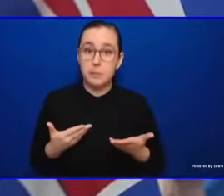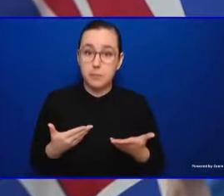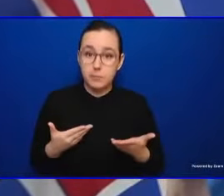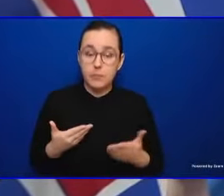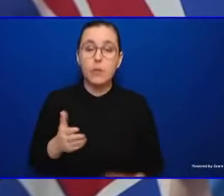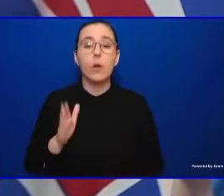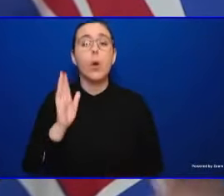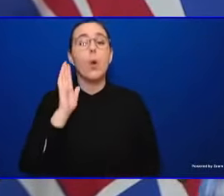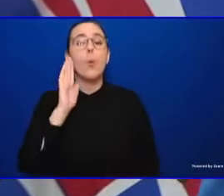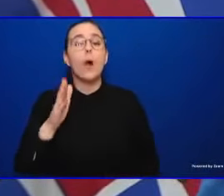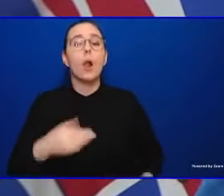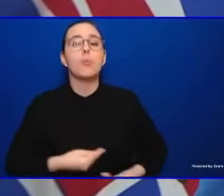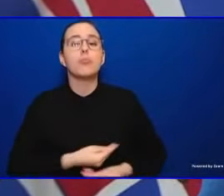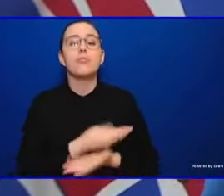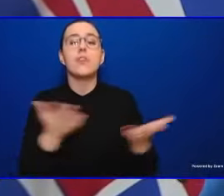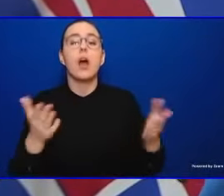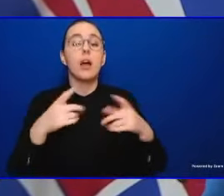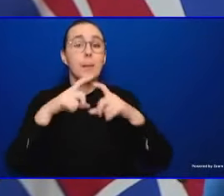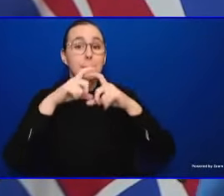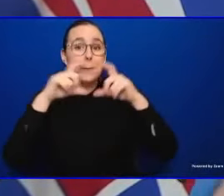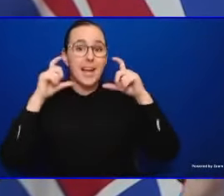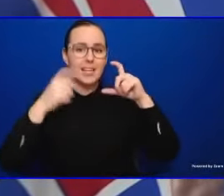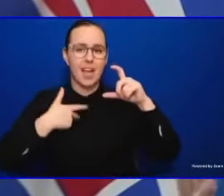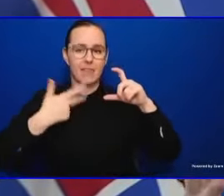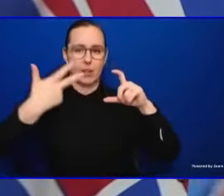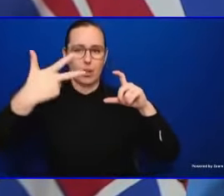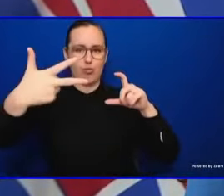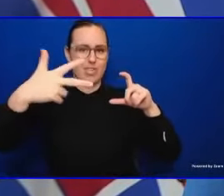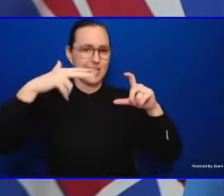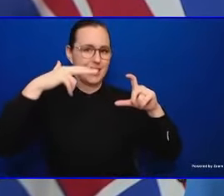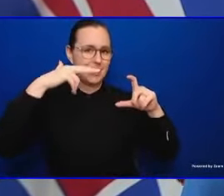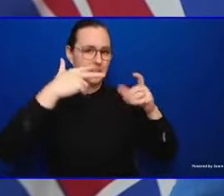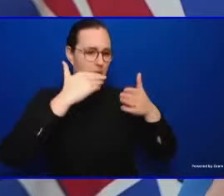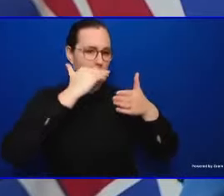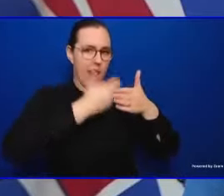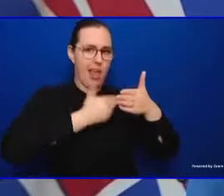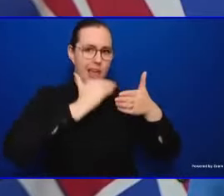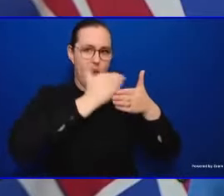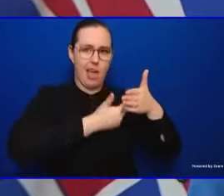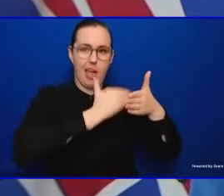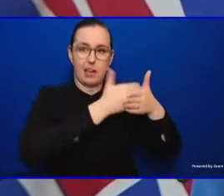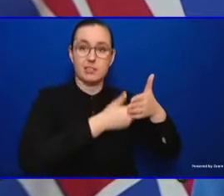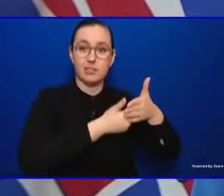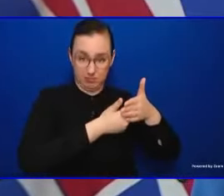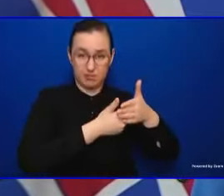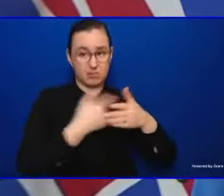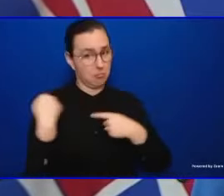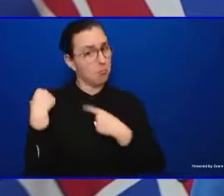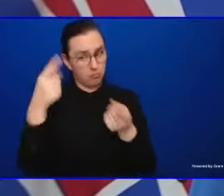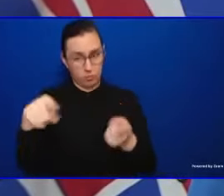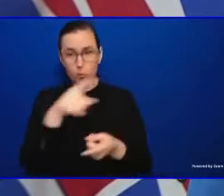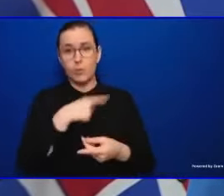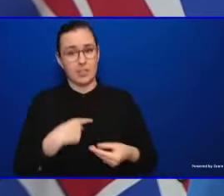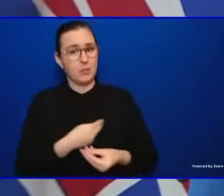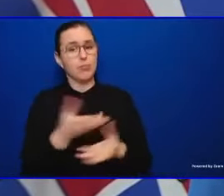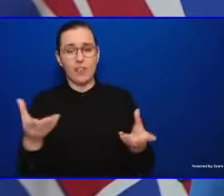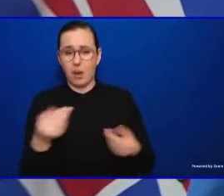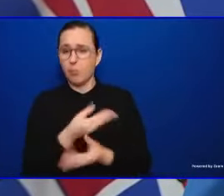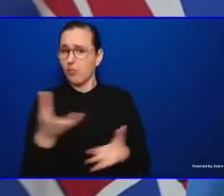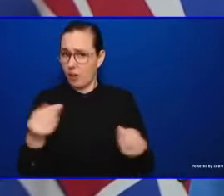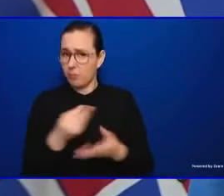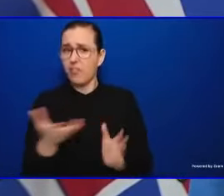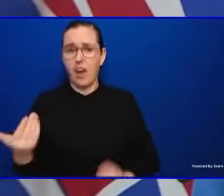that look like these ones. And those are the masks that we have been providing in schools throughout the pandemic, and we've worked to ensure that